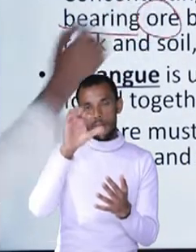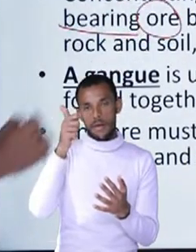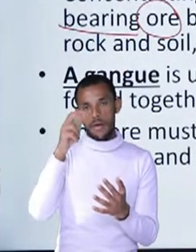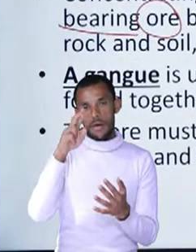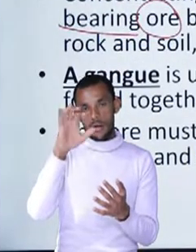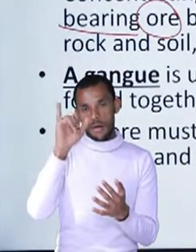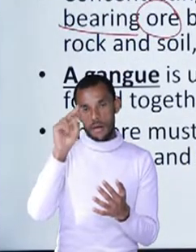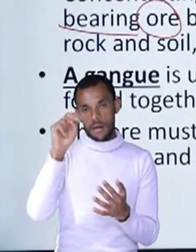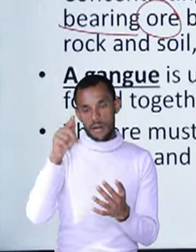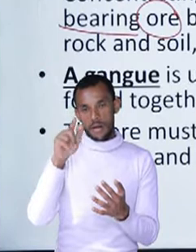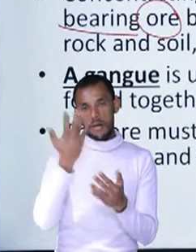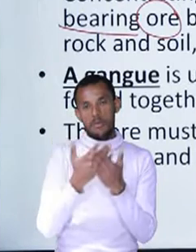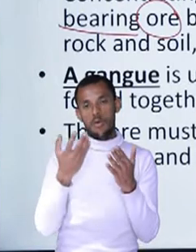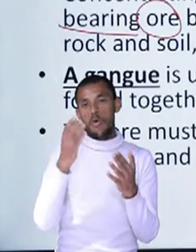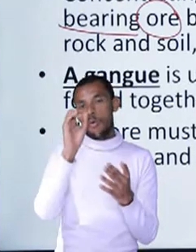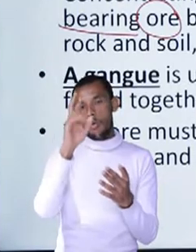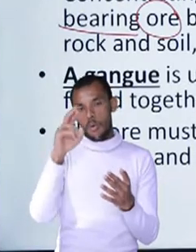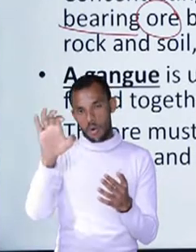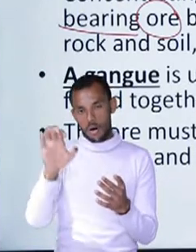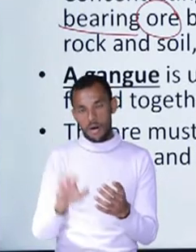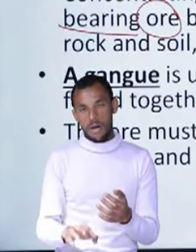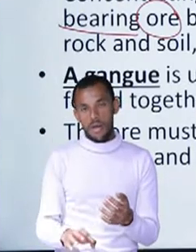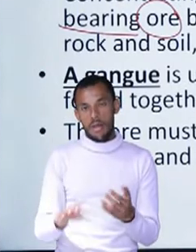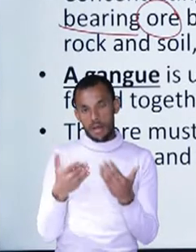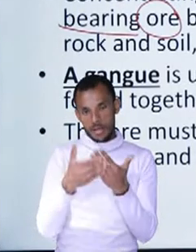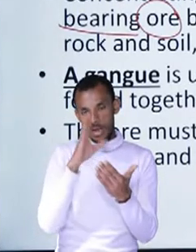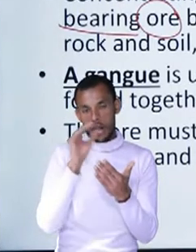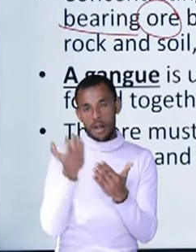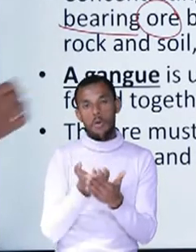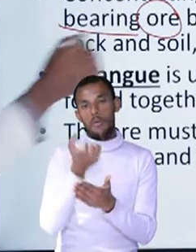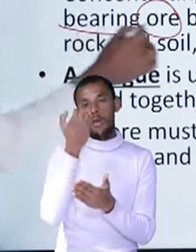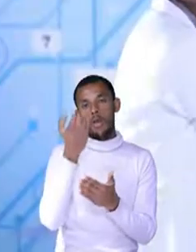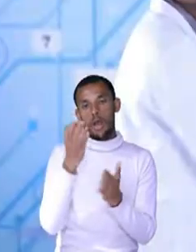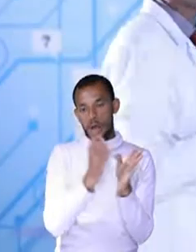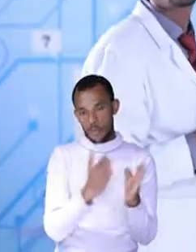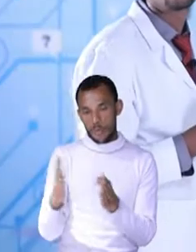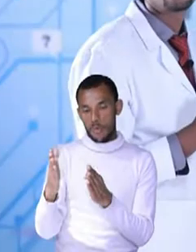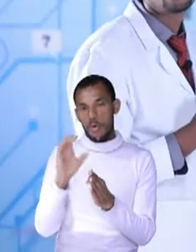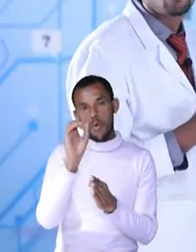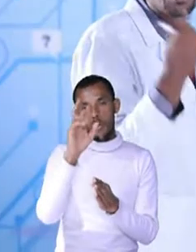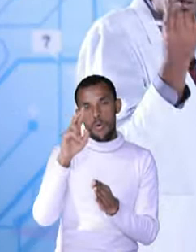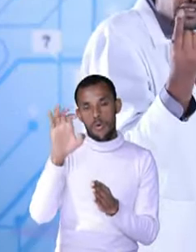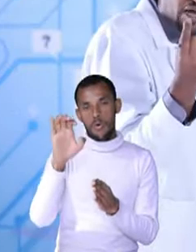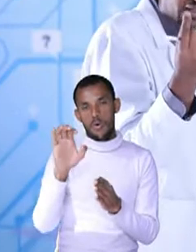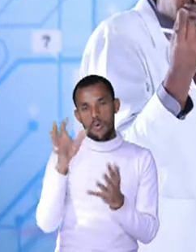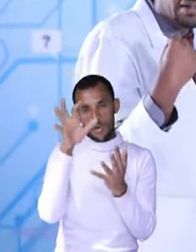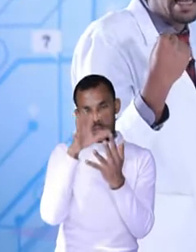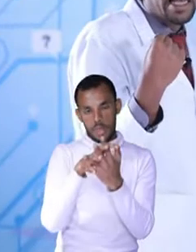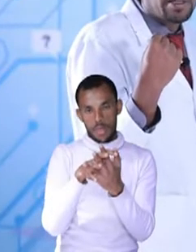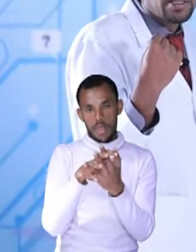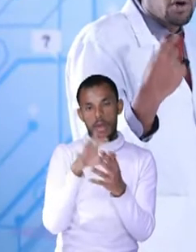ore from mineral elements, easily and economically extracted is known as ore. Ore contains